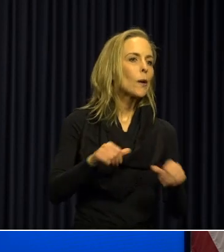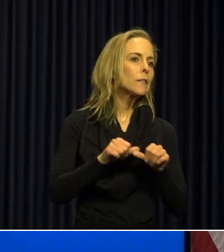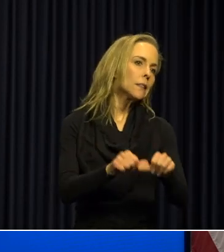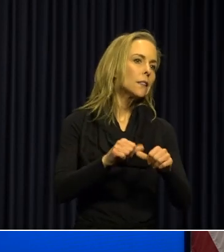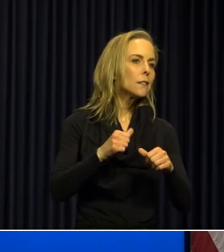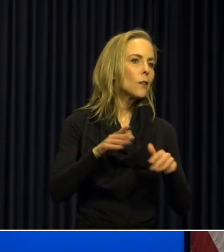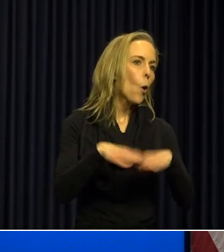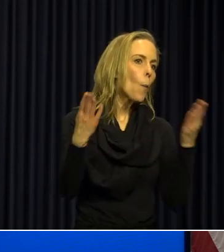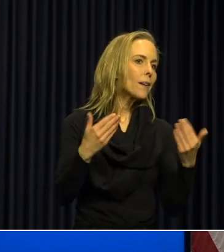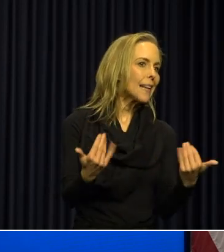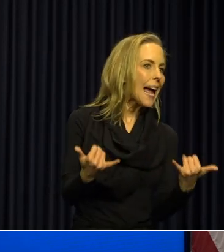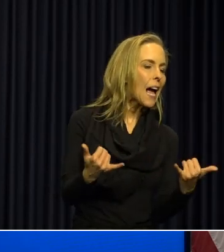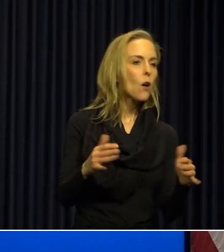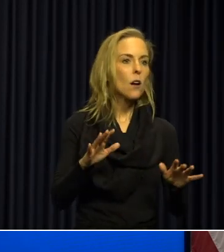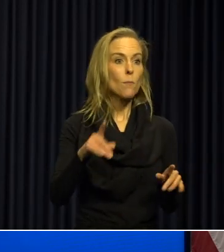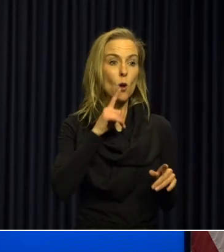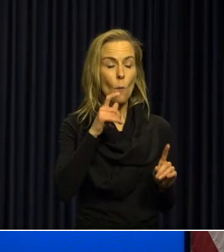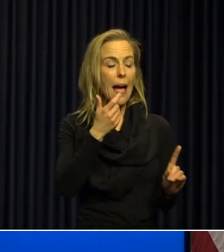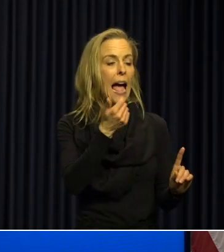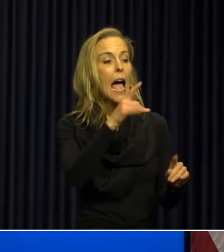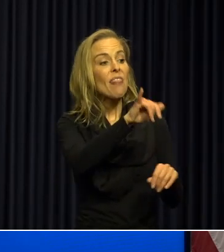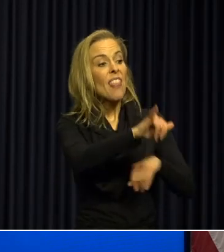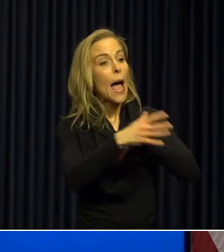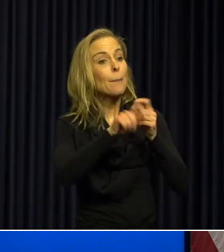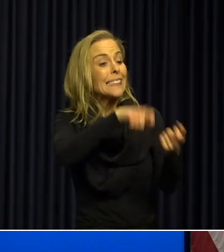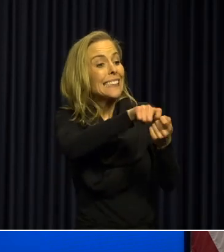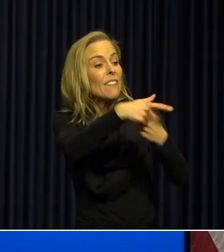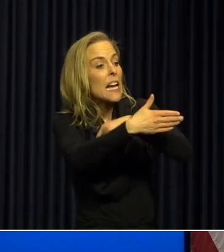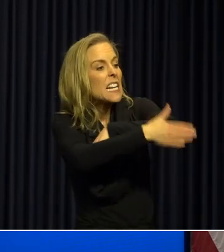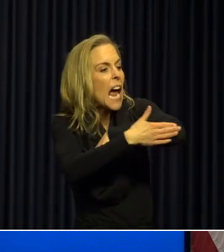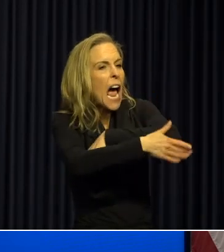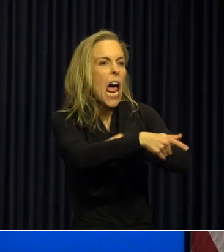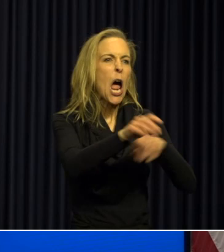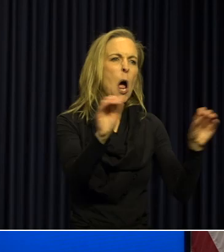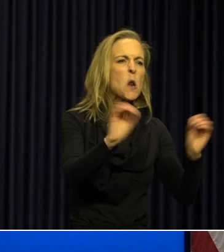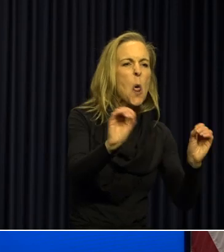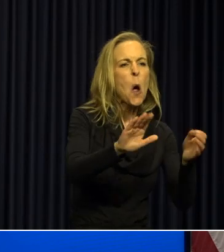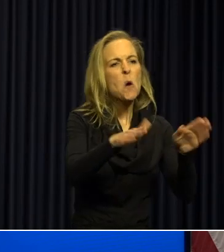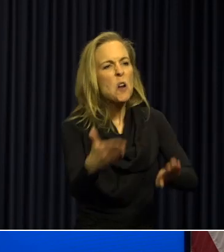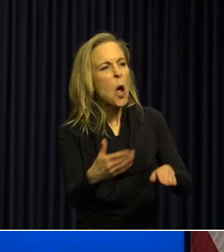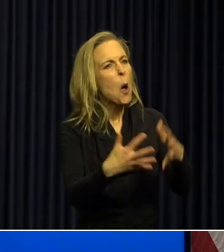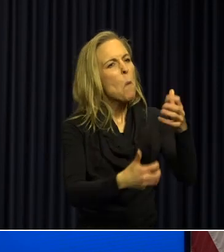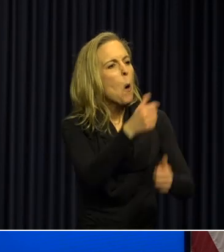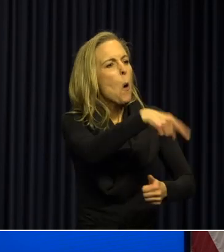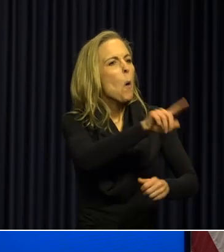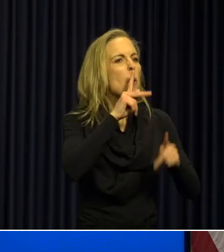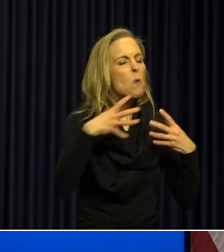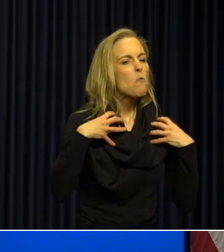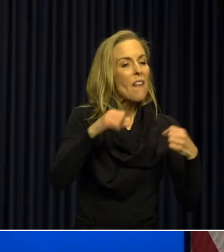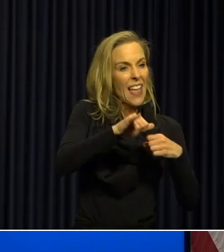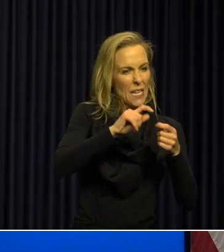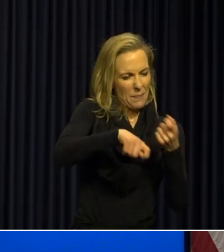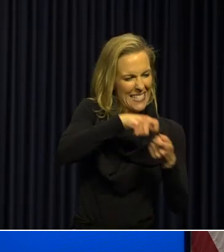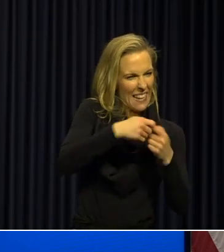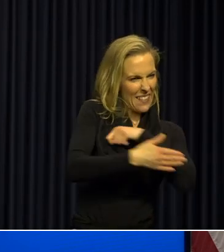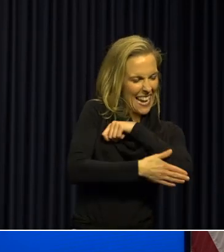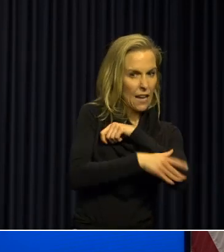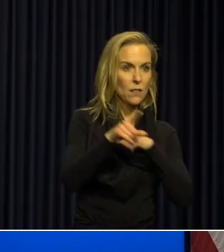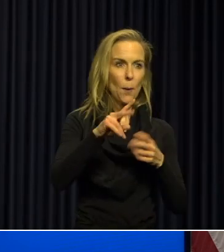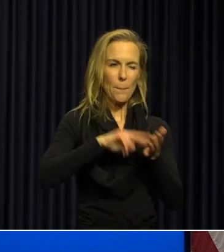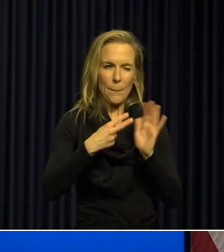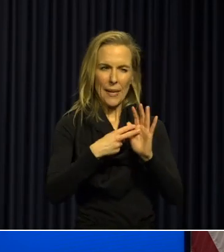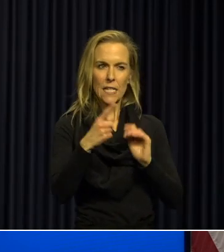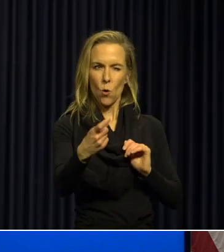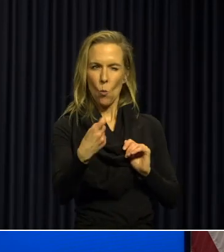that they haven't had any fatalities in that county, and a lot of the cases, they've been recovered. What are your thoughts? So the question really comes